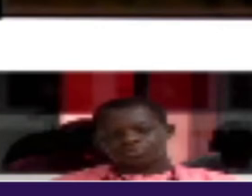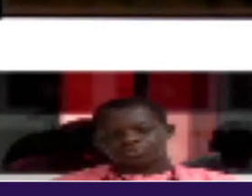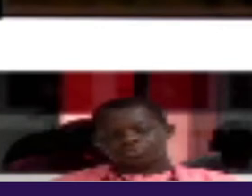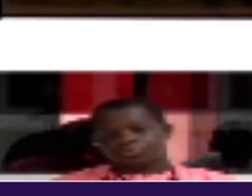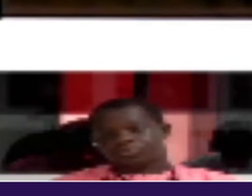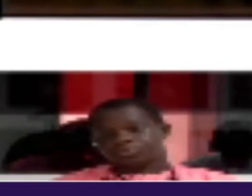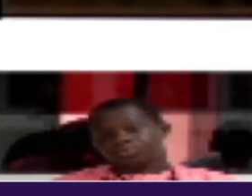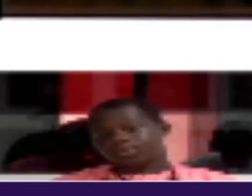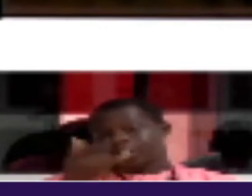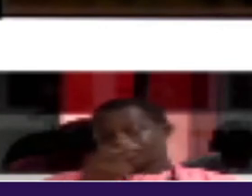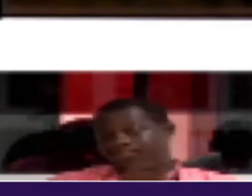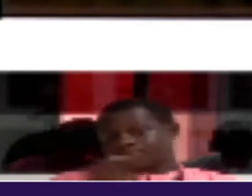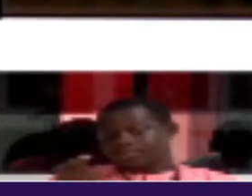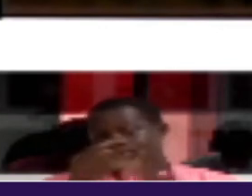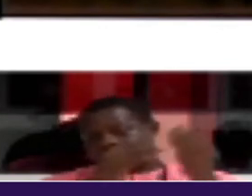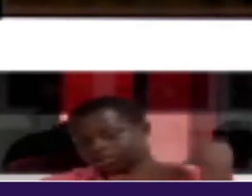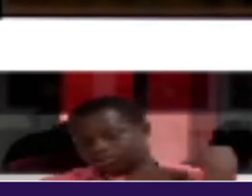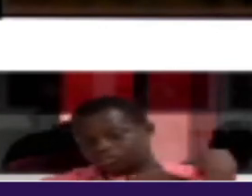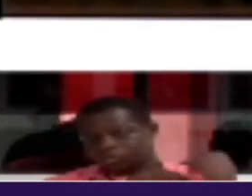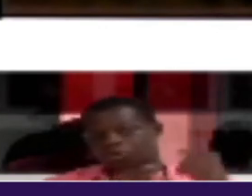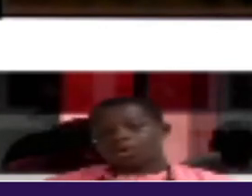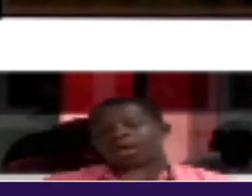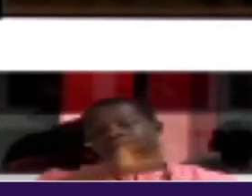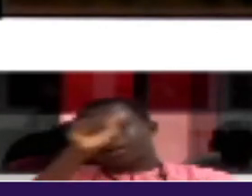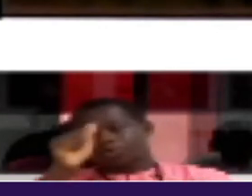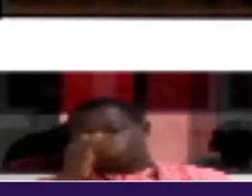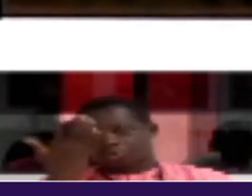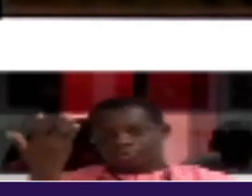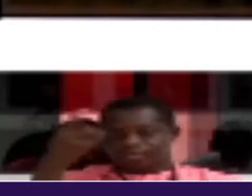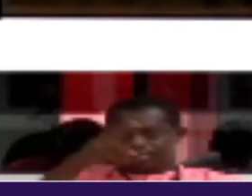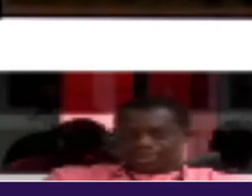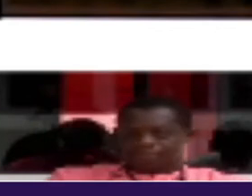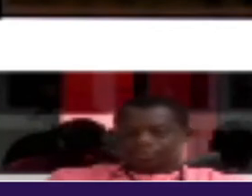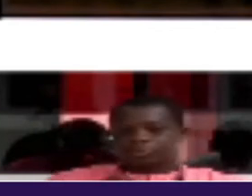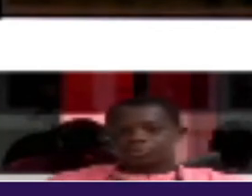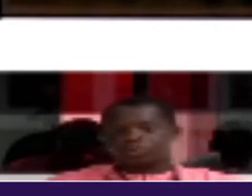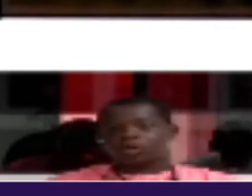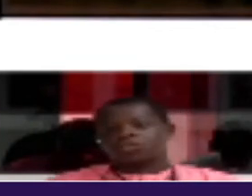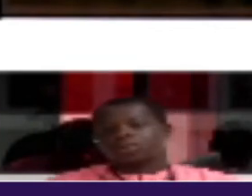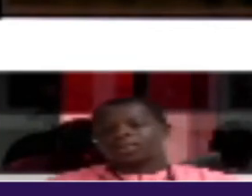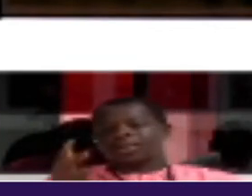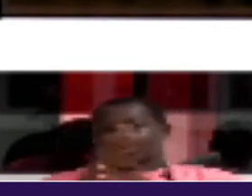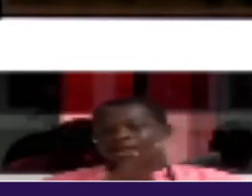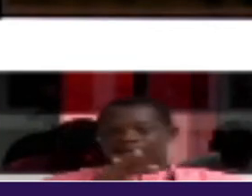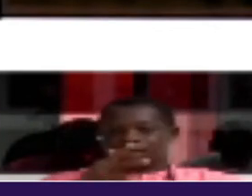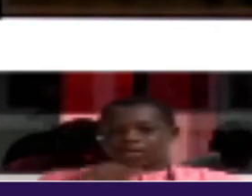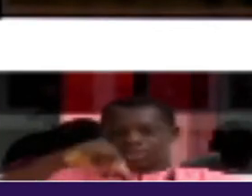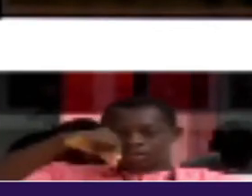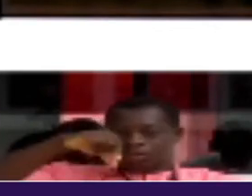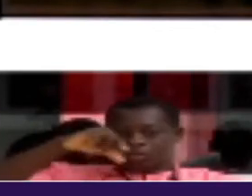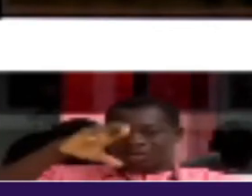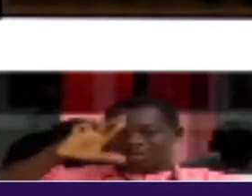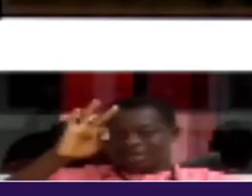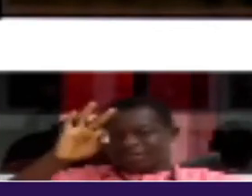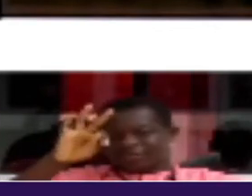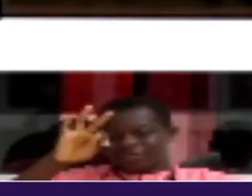These are the responsibilities. And sometimes we man the quarry of the State